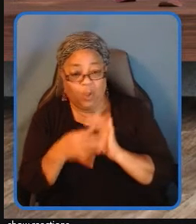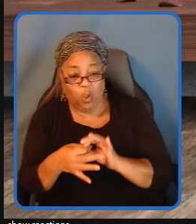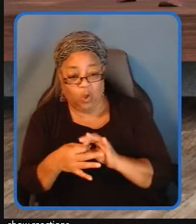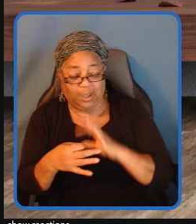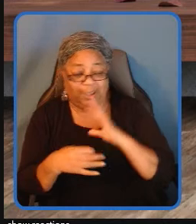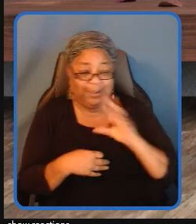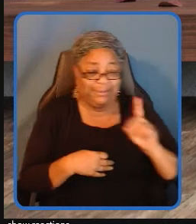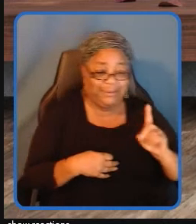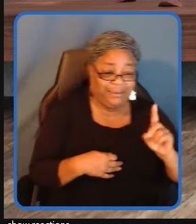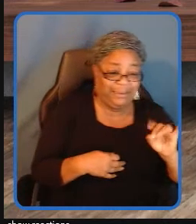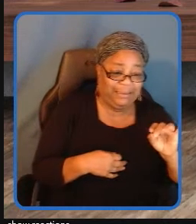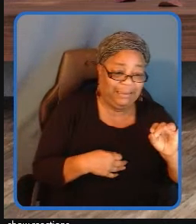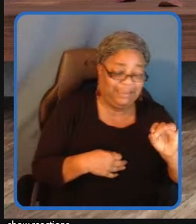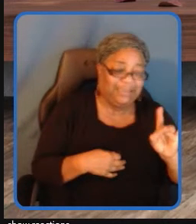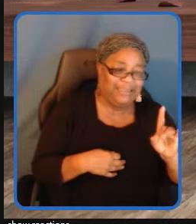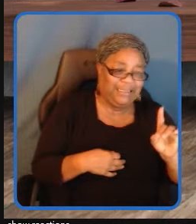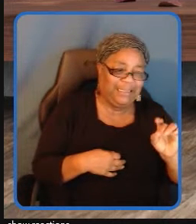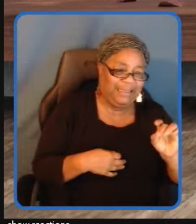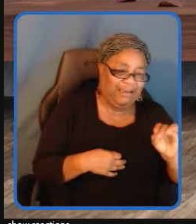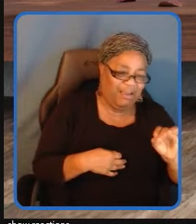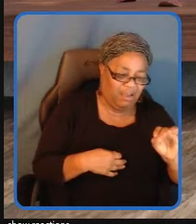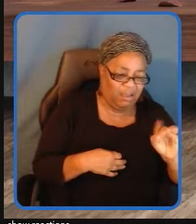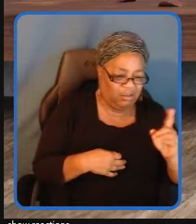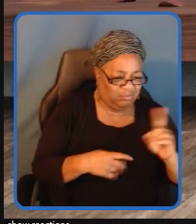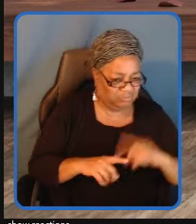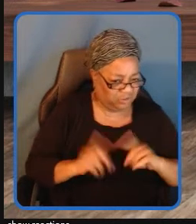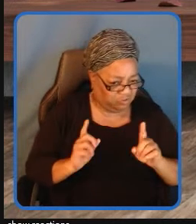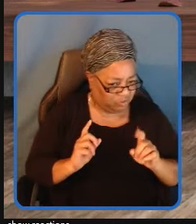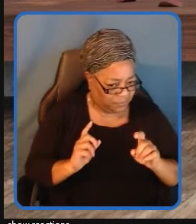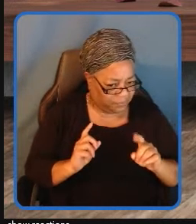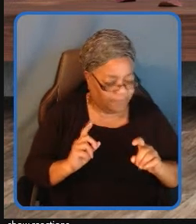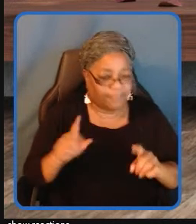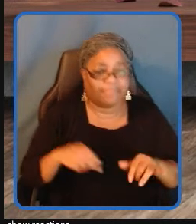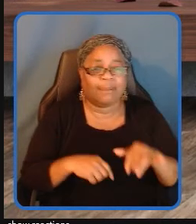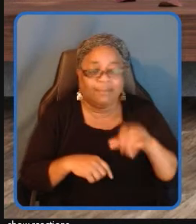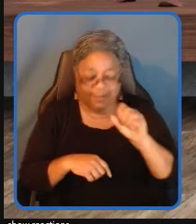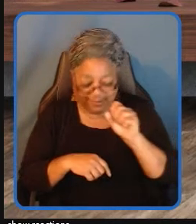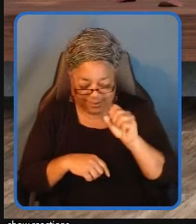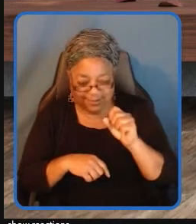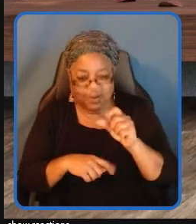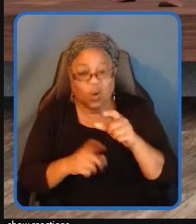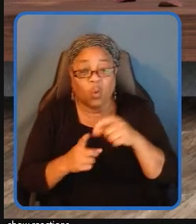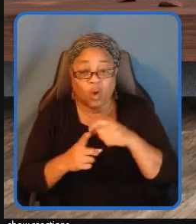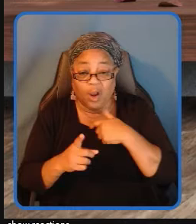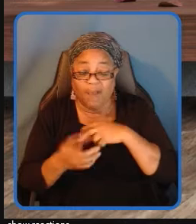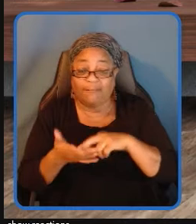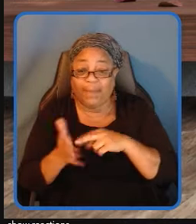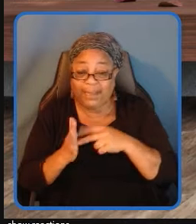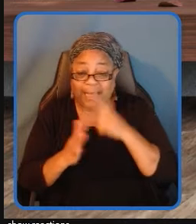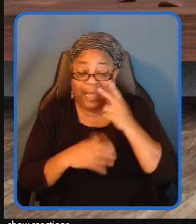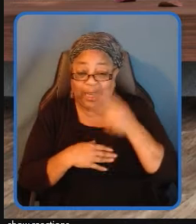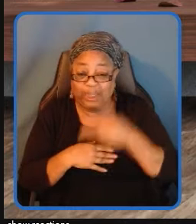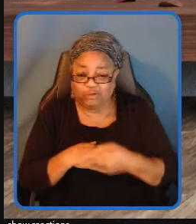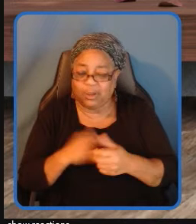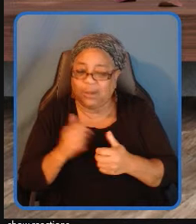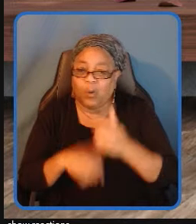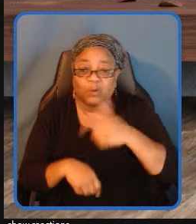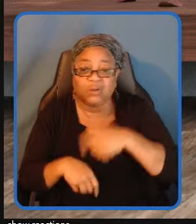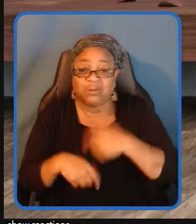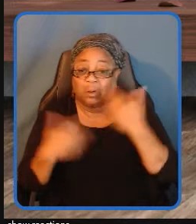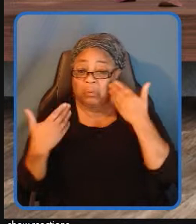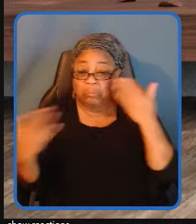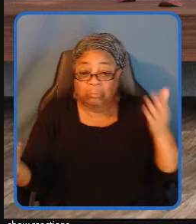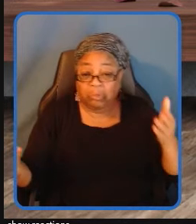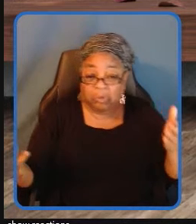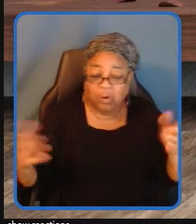difference? There's a difference, and it's words have meaning and they have histories. Lots of time we don't know them,